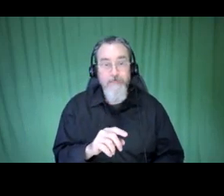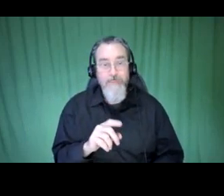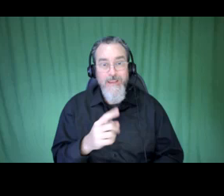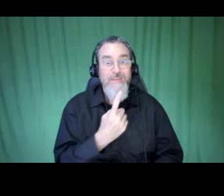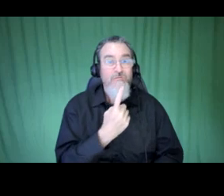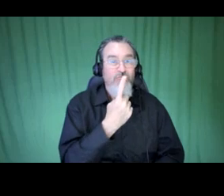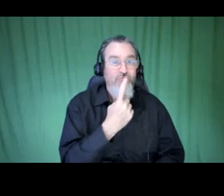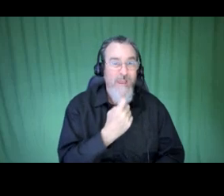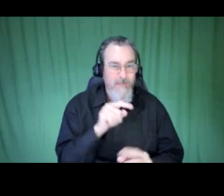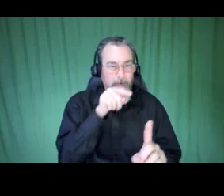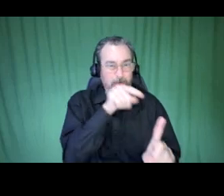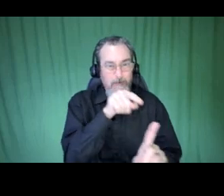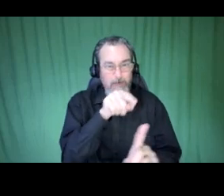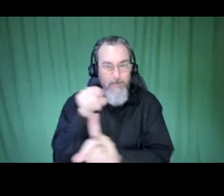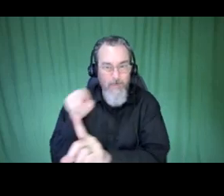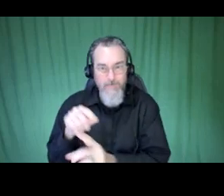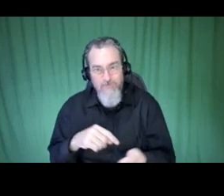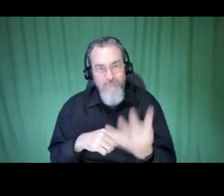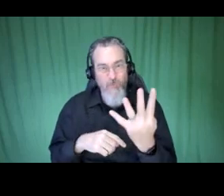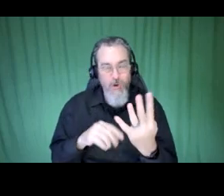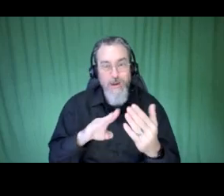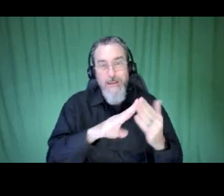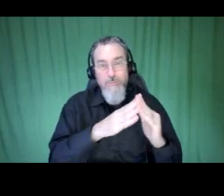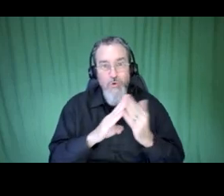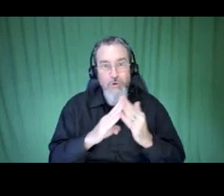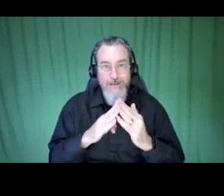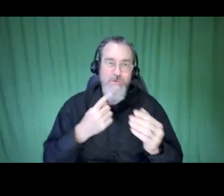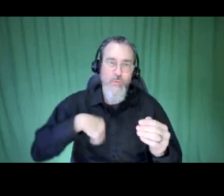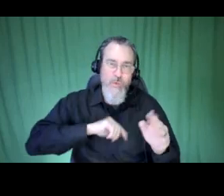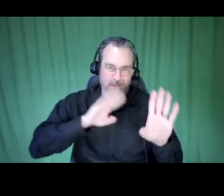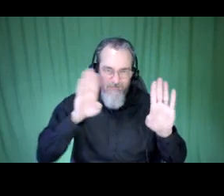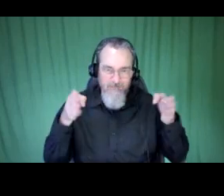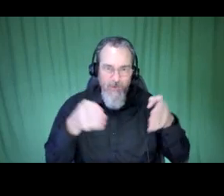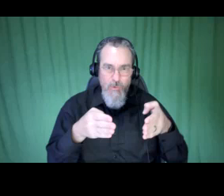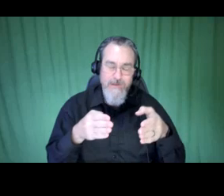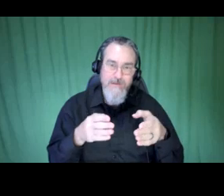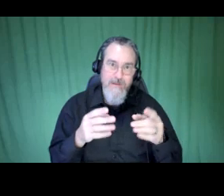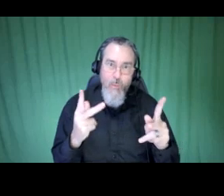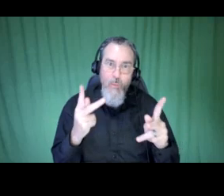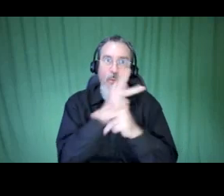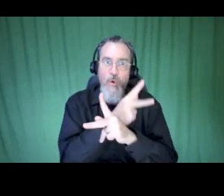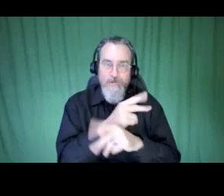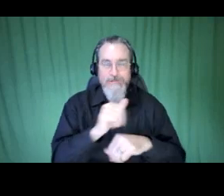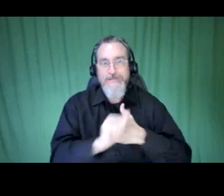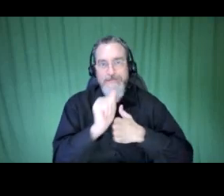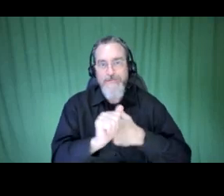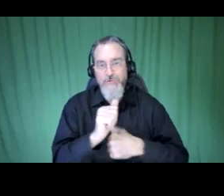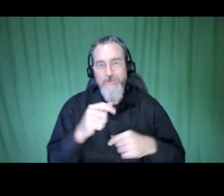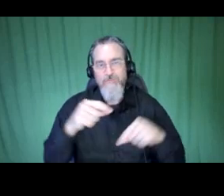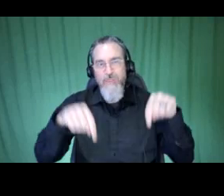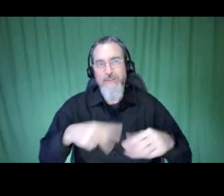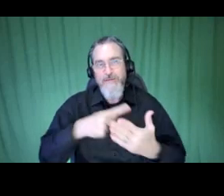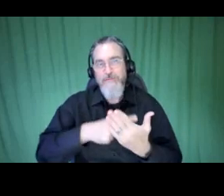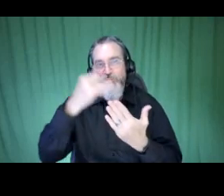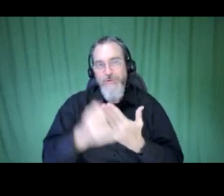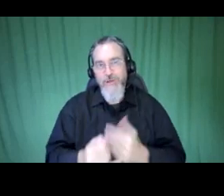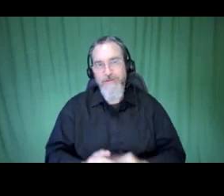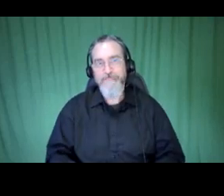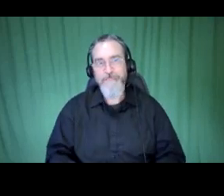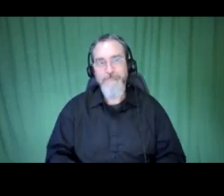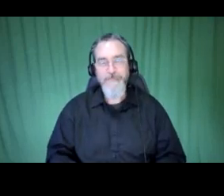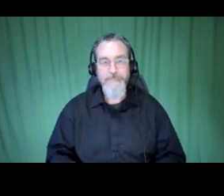are. And those are the 4 communities that we are focused on in this project. Next step, please. Next slide,